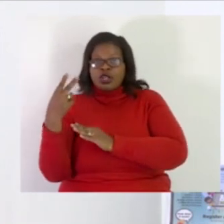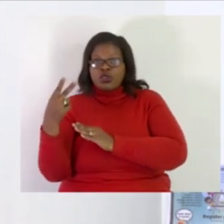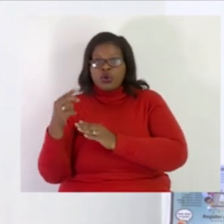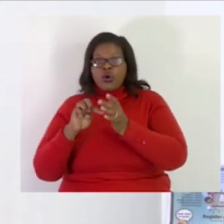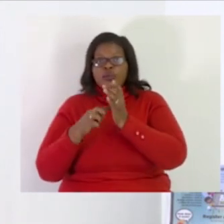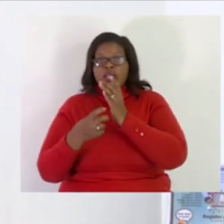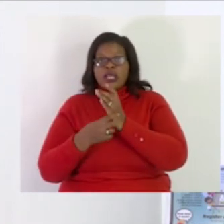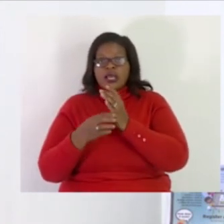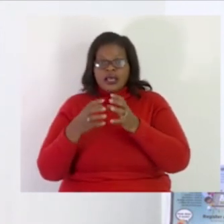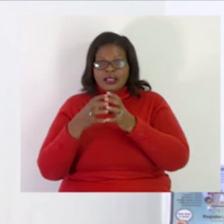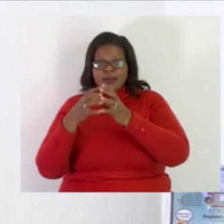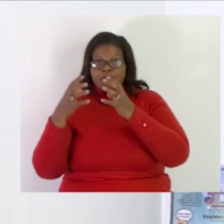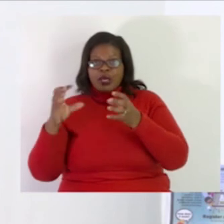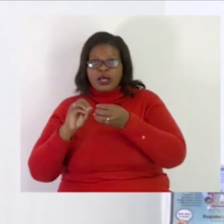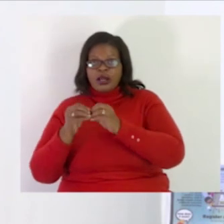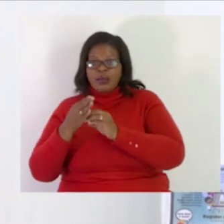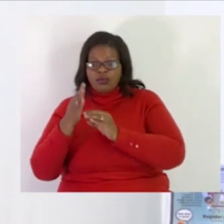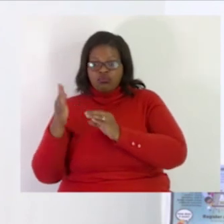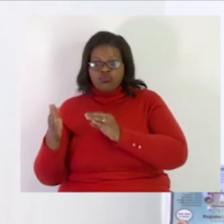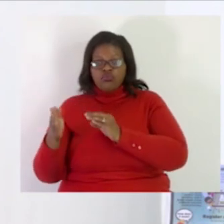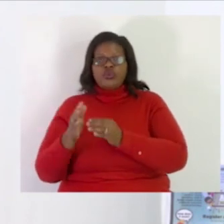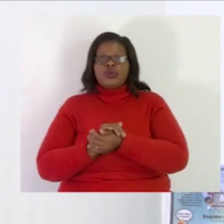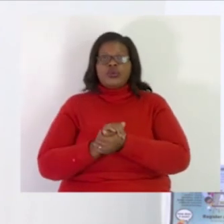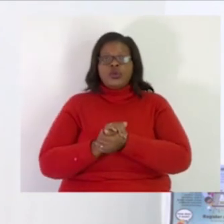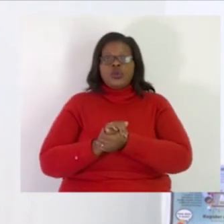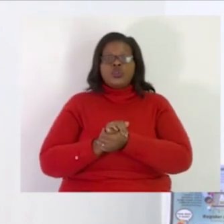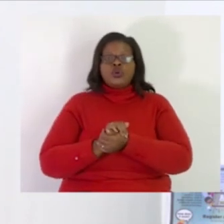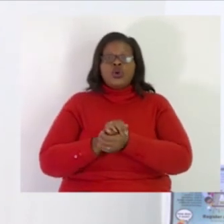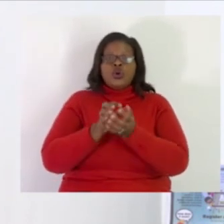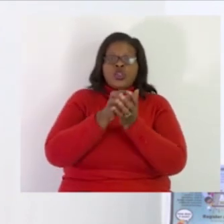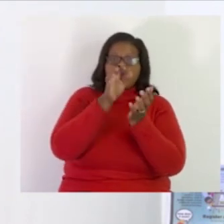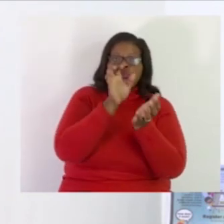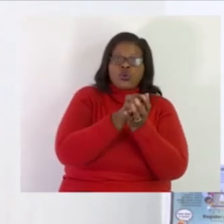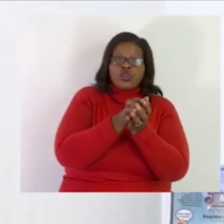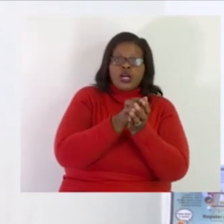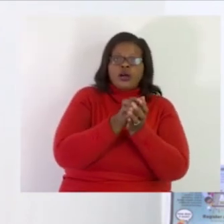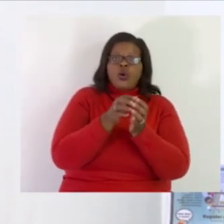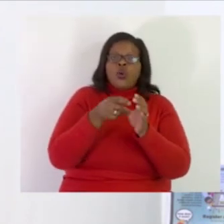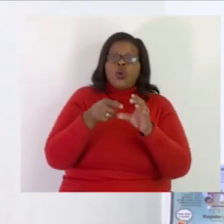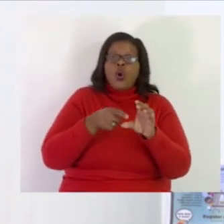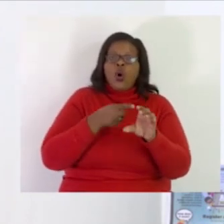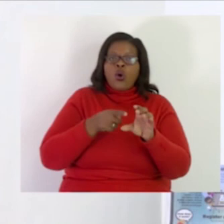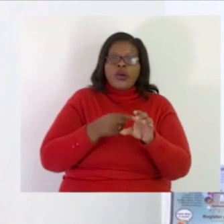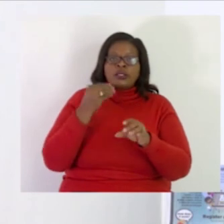this is bigger than this. So the crocodile here will obviously